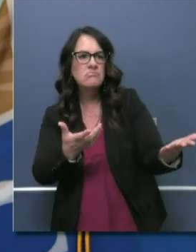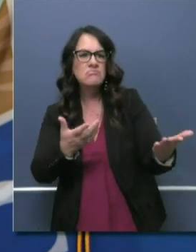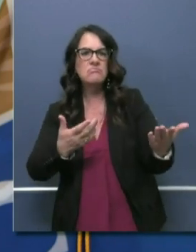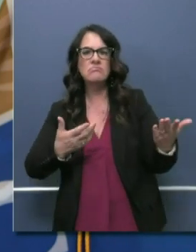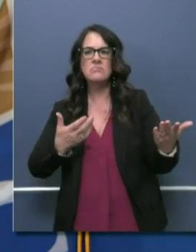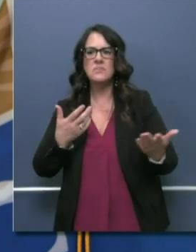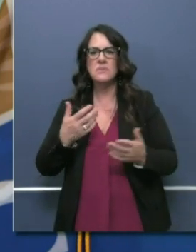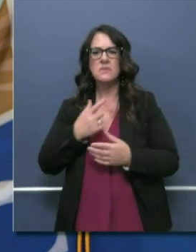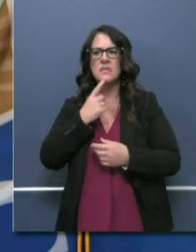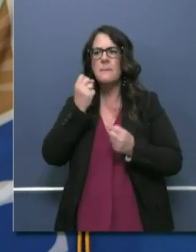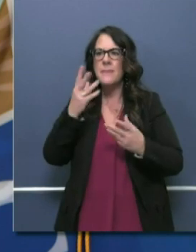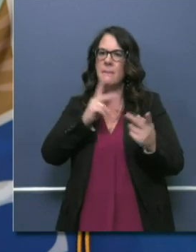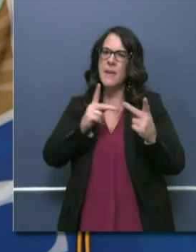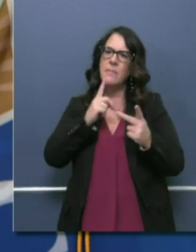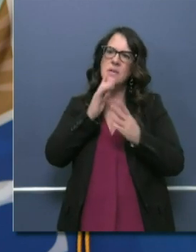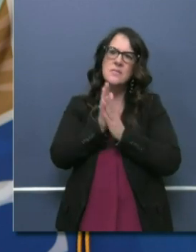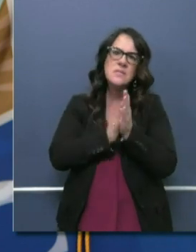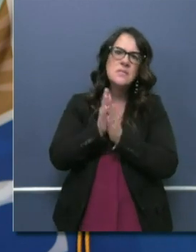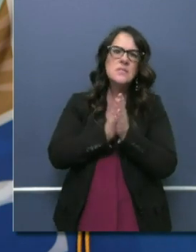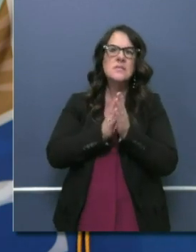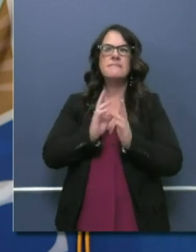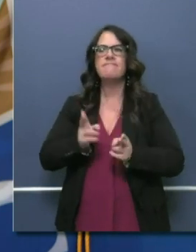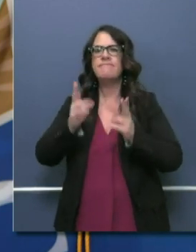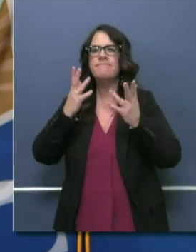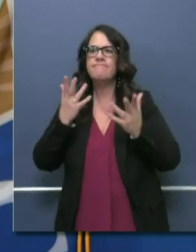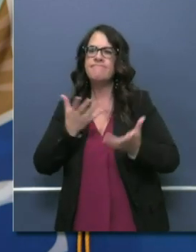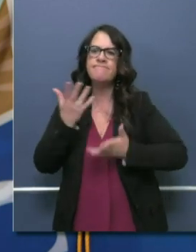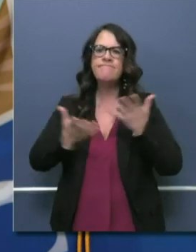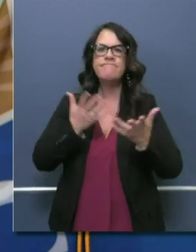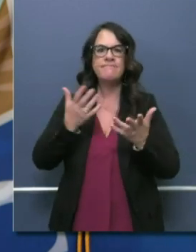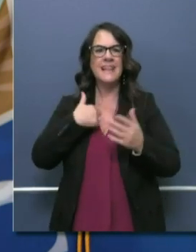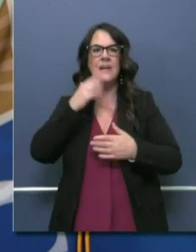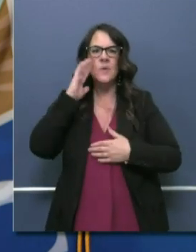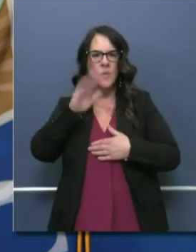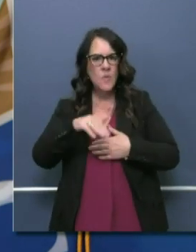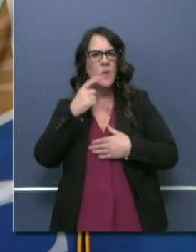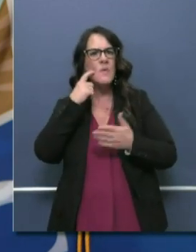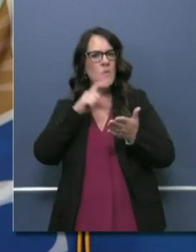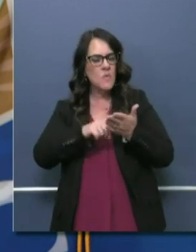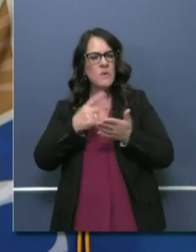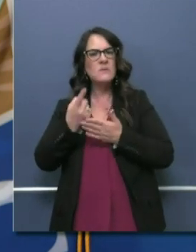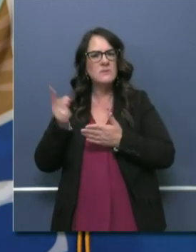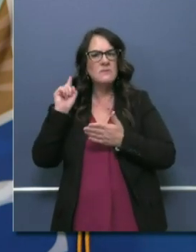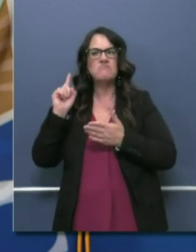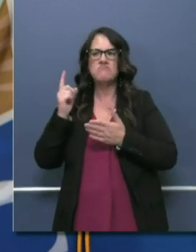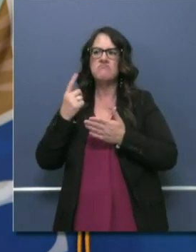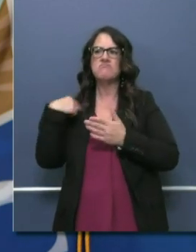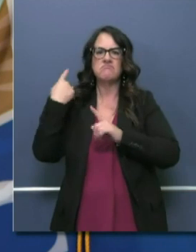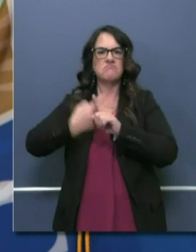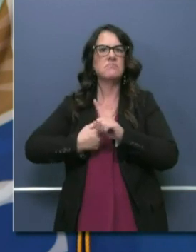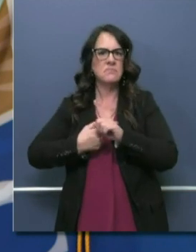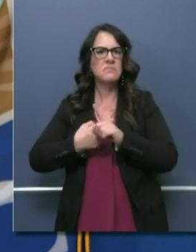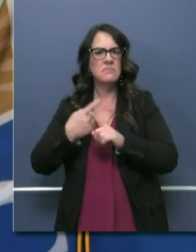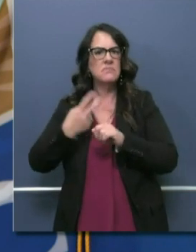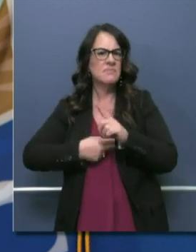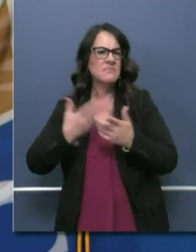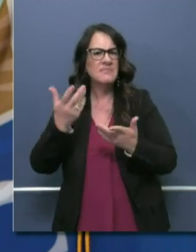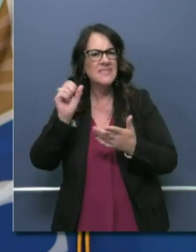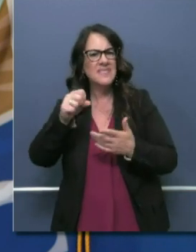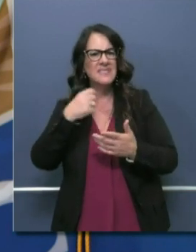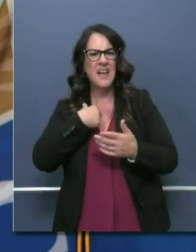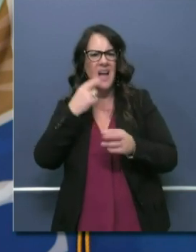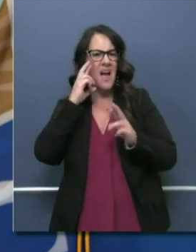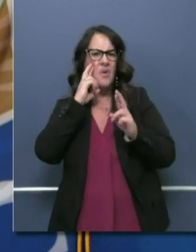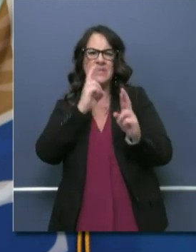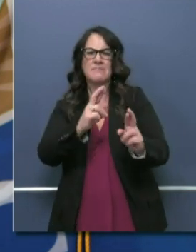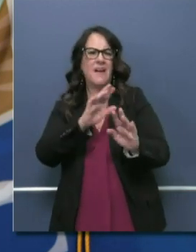are just deeply anxious, and that's been the expression of the last week that last few months, but subsequently the last week, that I deeply